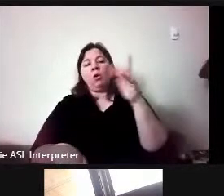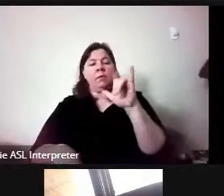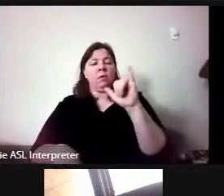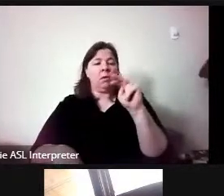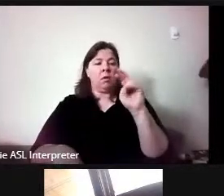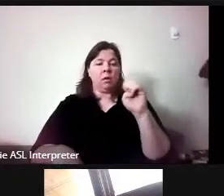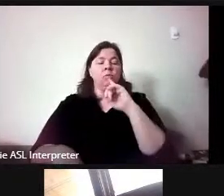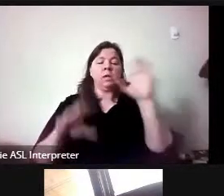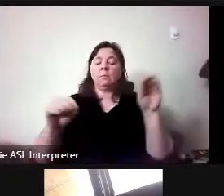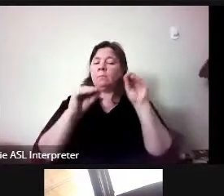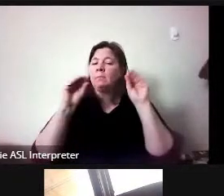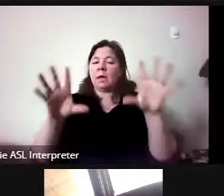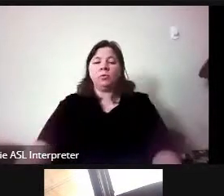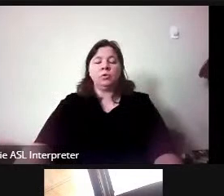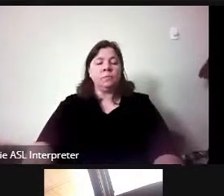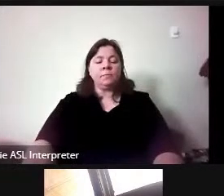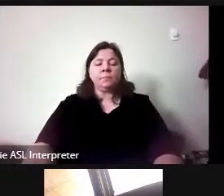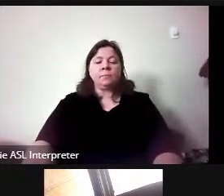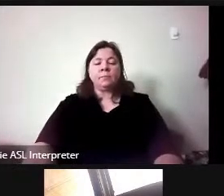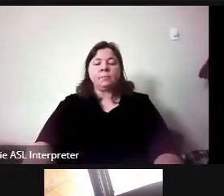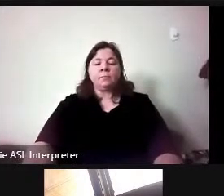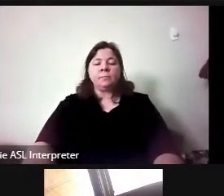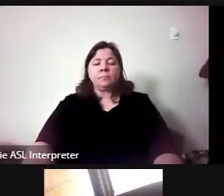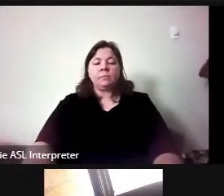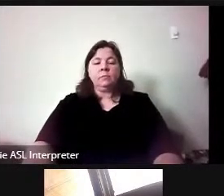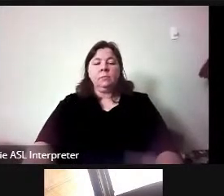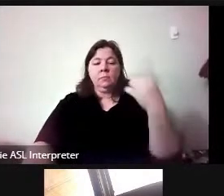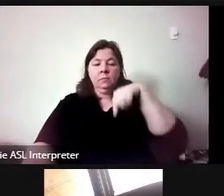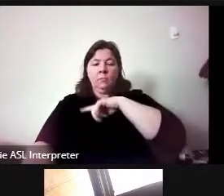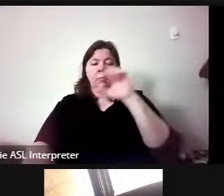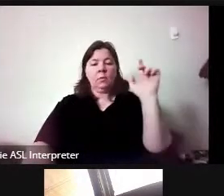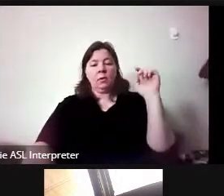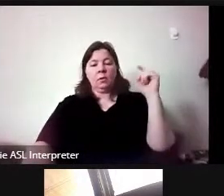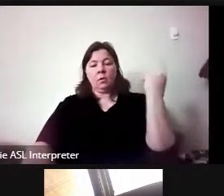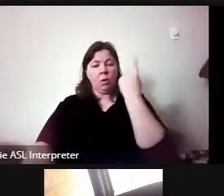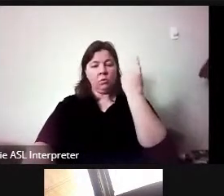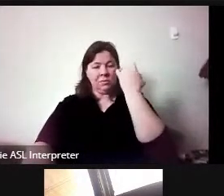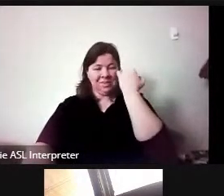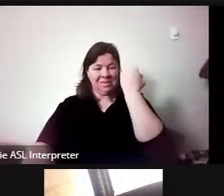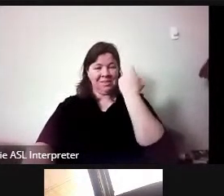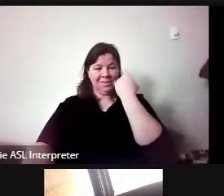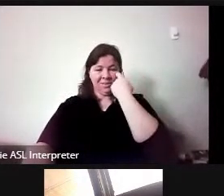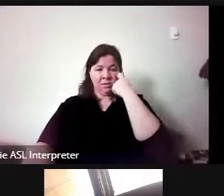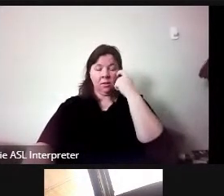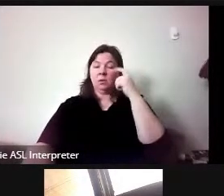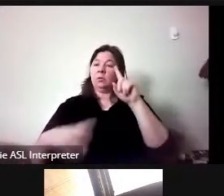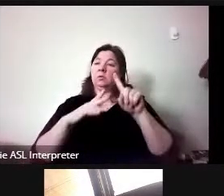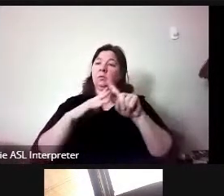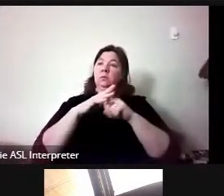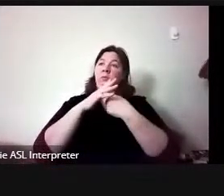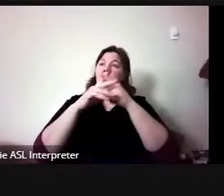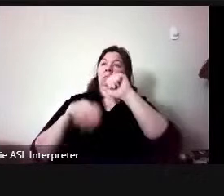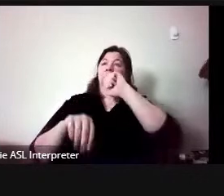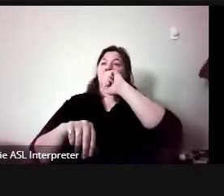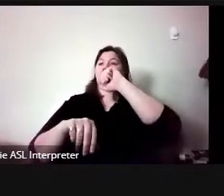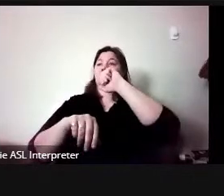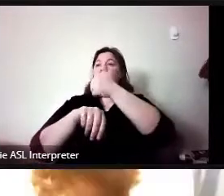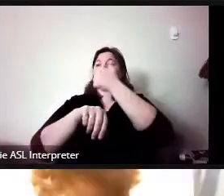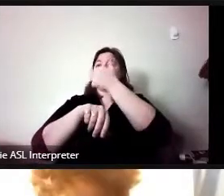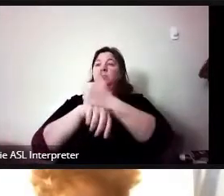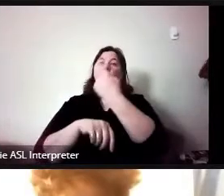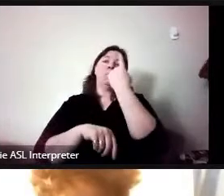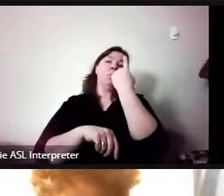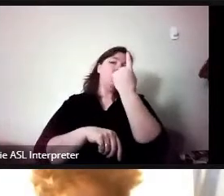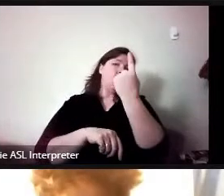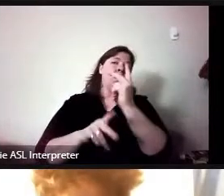truly magical. So we've already just officially launched the product, and you won't be